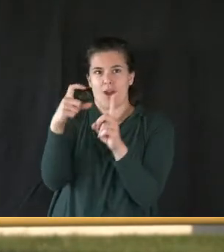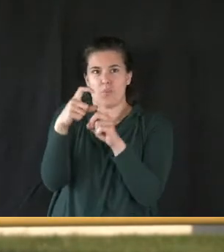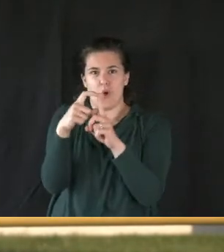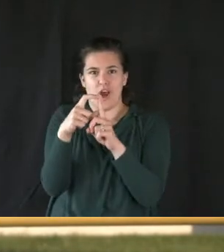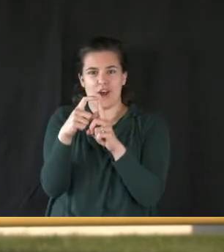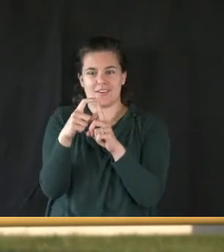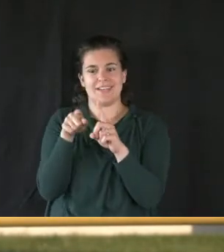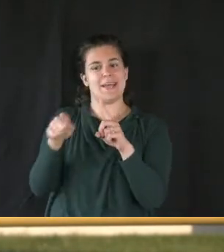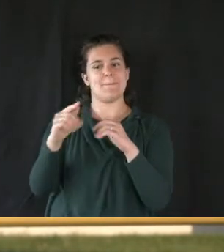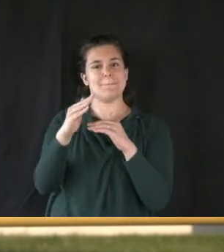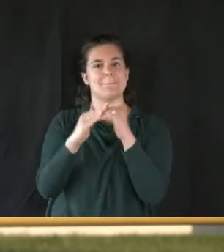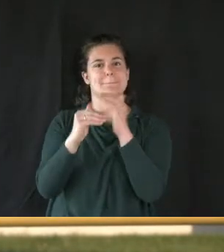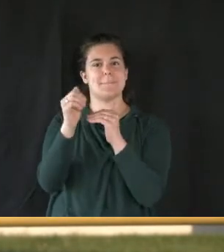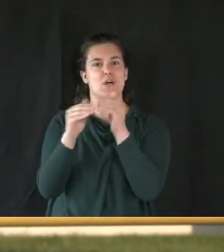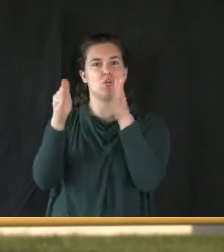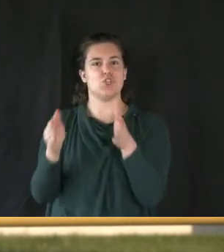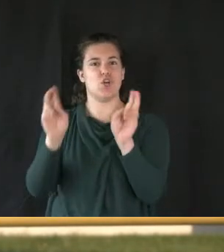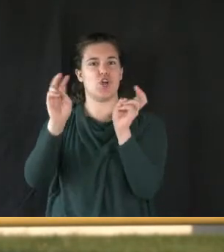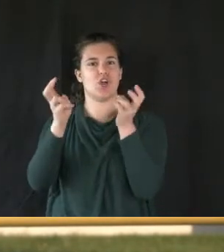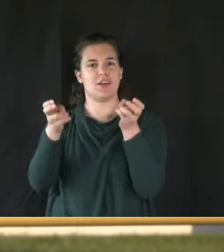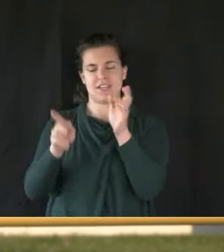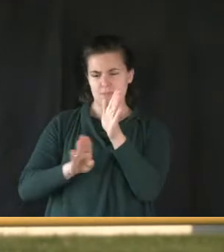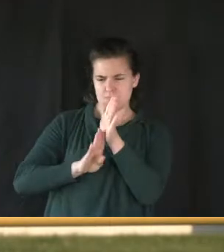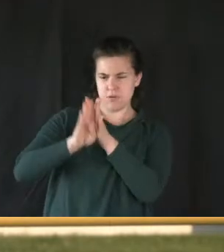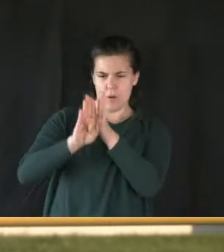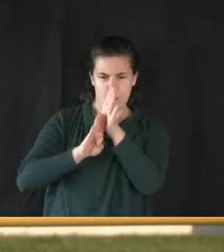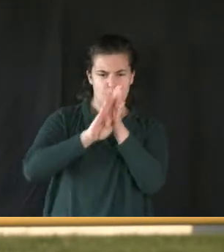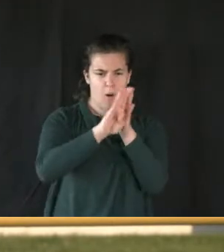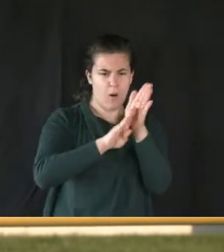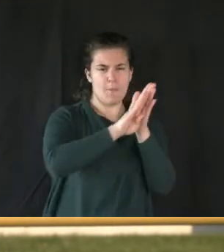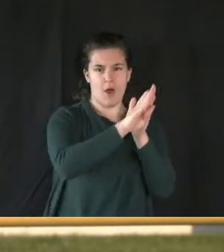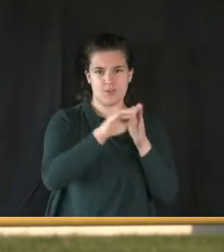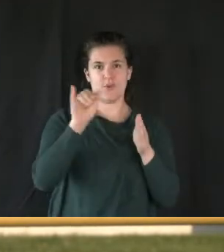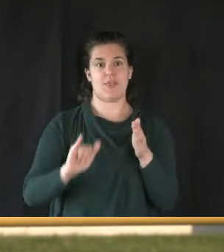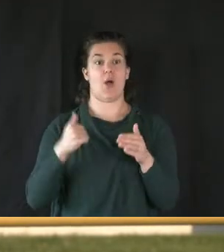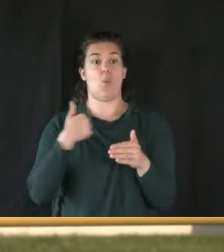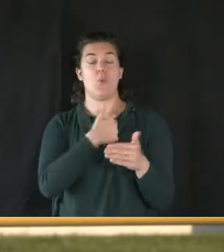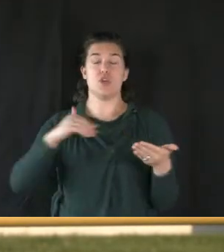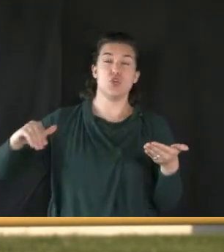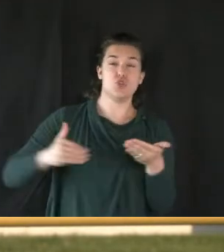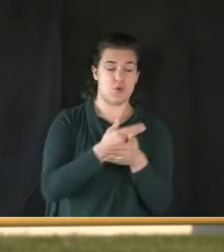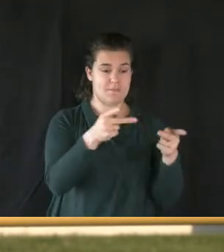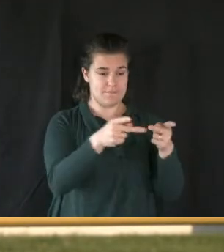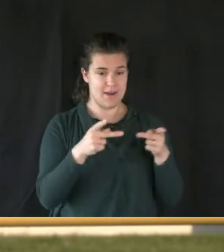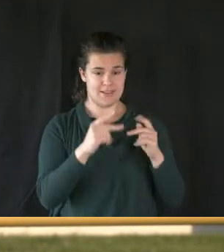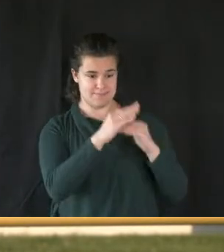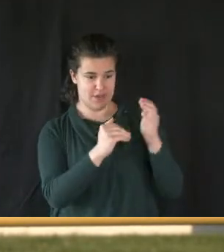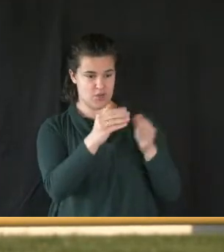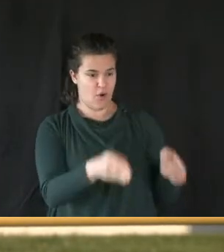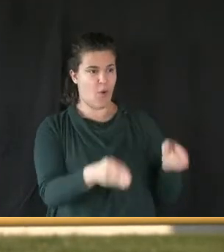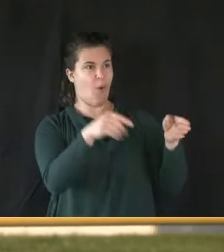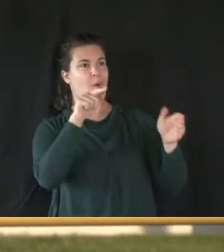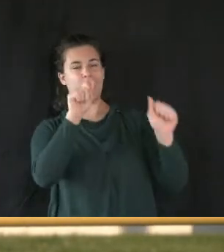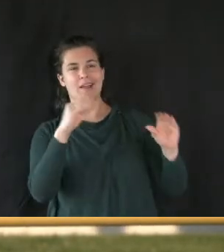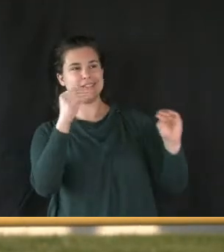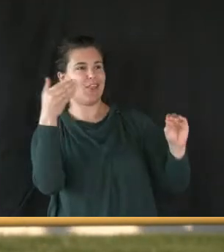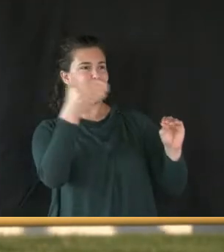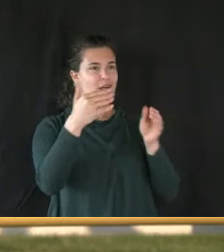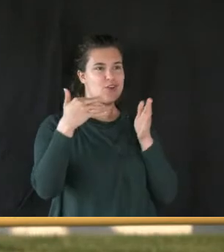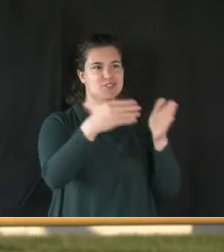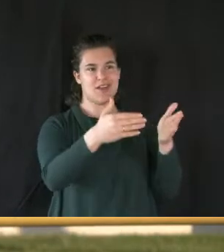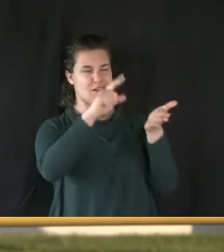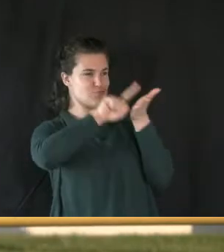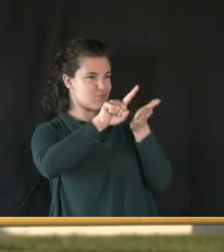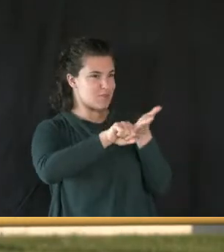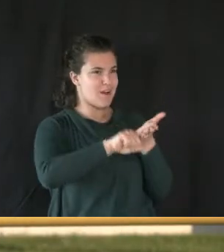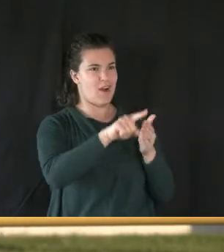a new state-of-the-art spaces for us to teach, study, learn,